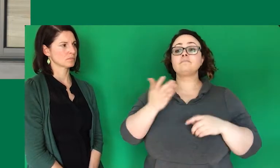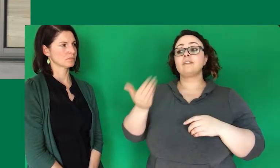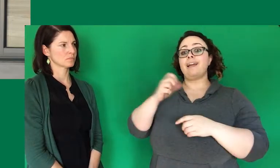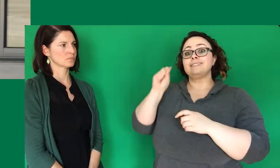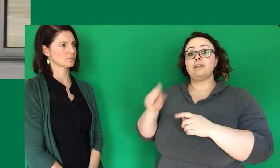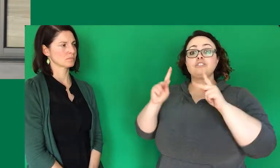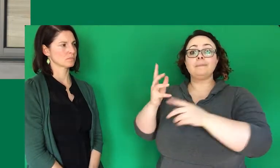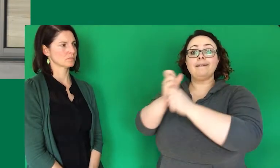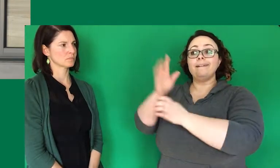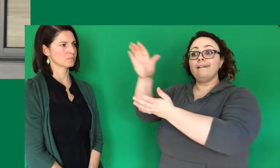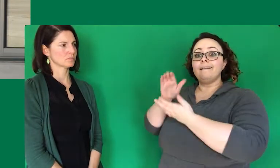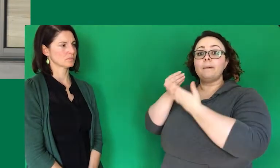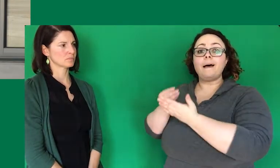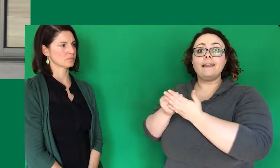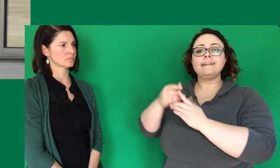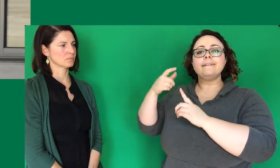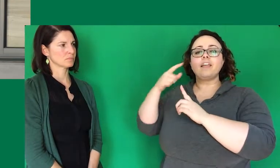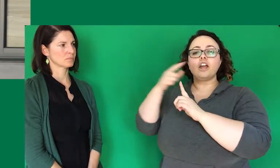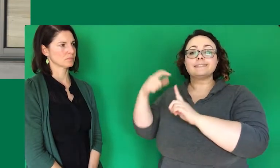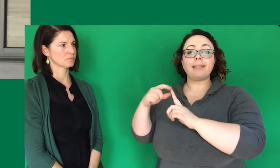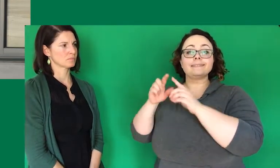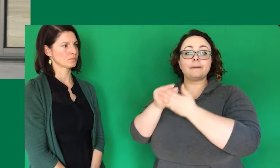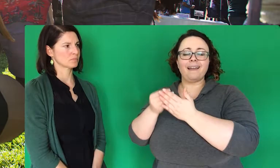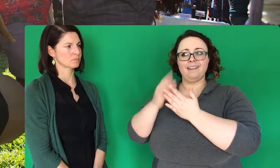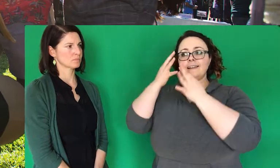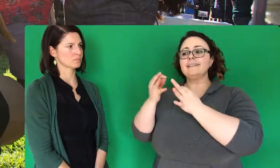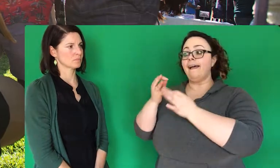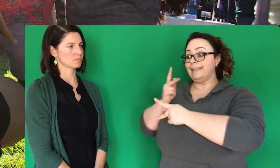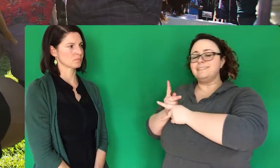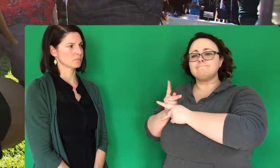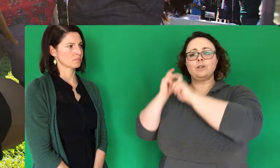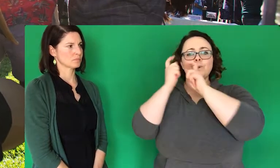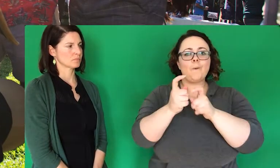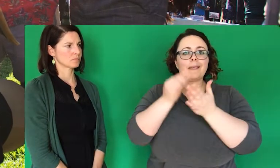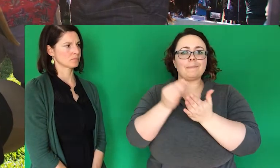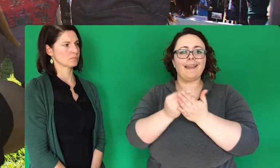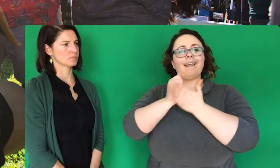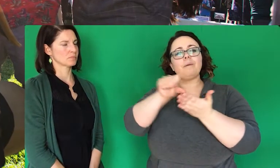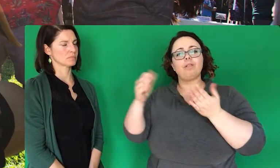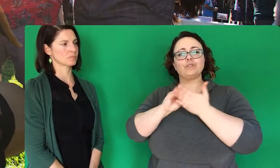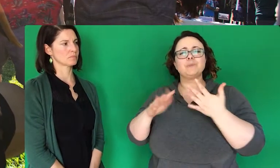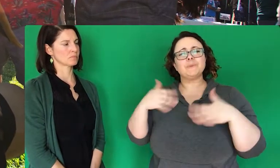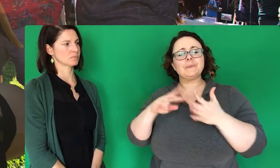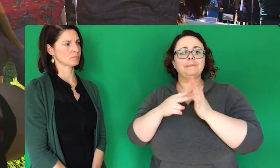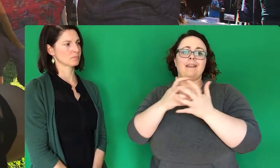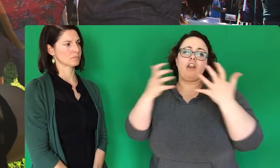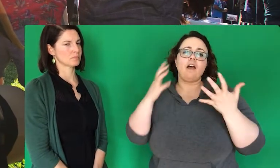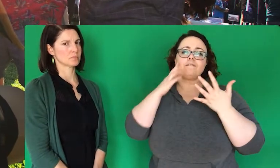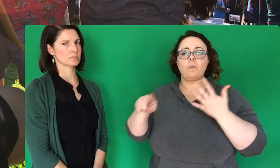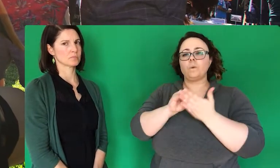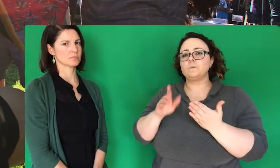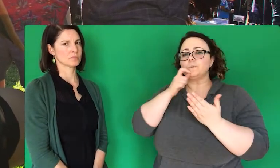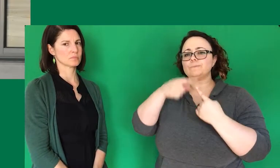board. Last semester when students received their CARES grant and also their stimulus checks, they decided to donate the money instead of keeping to themselves, and I know that